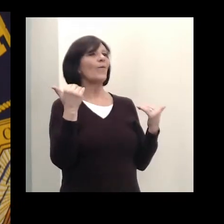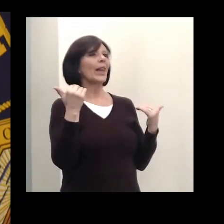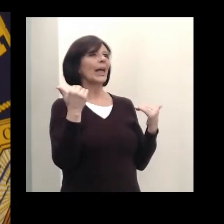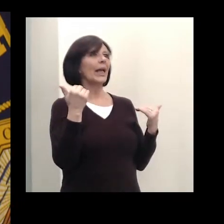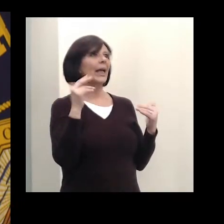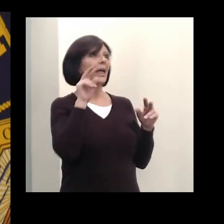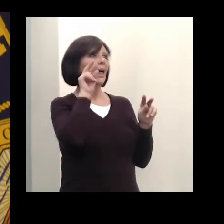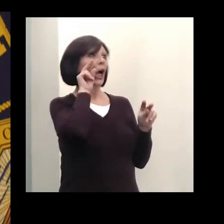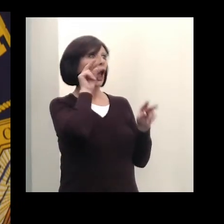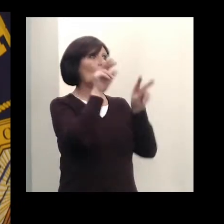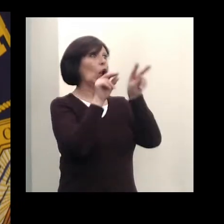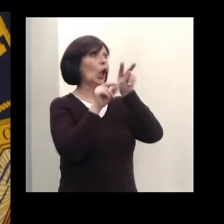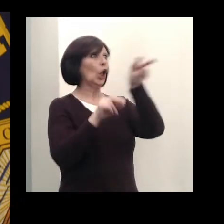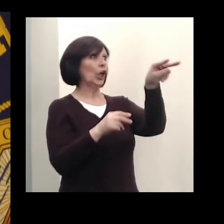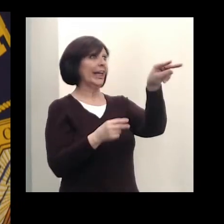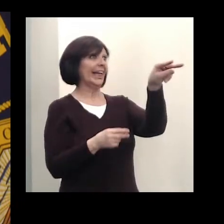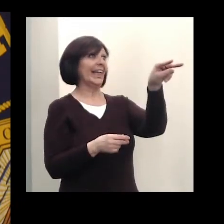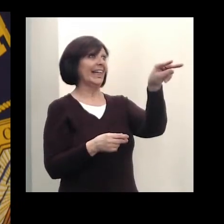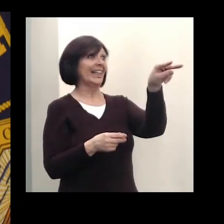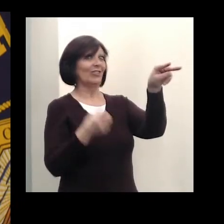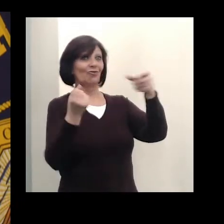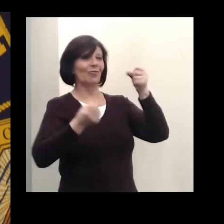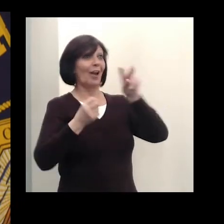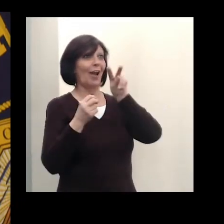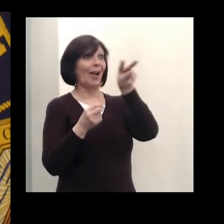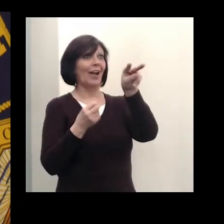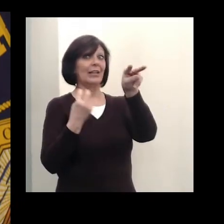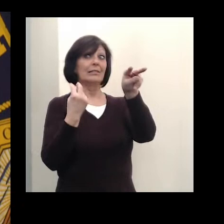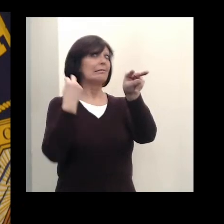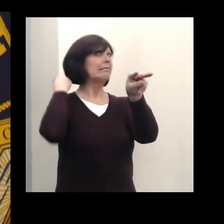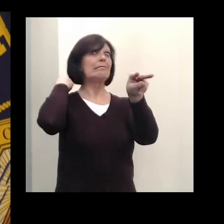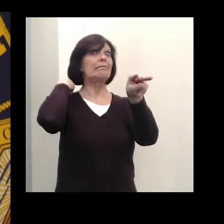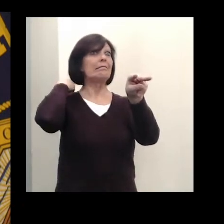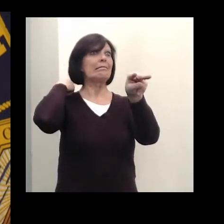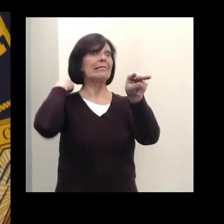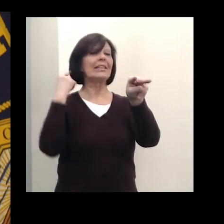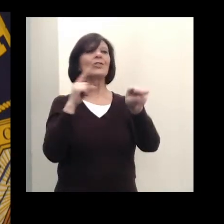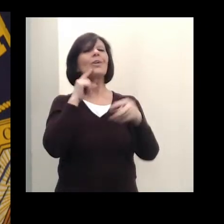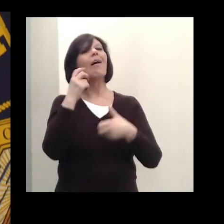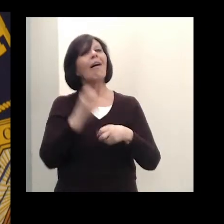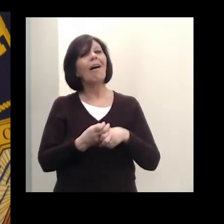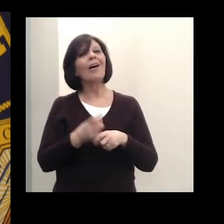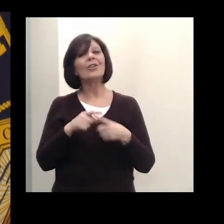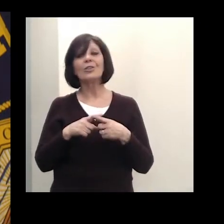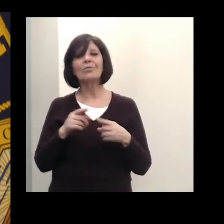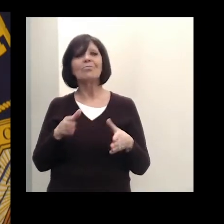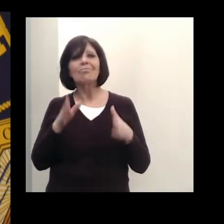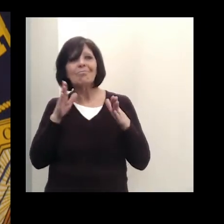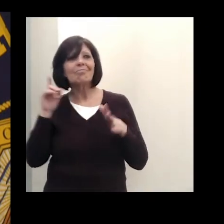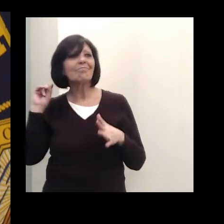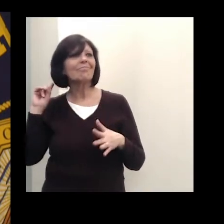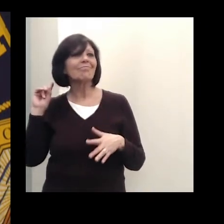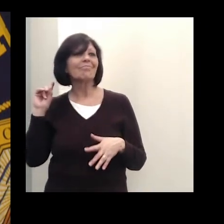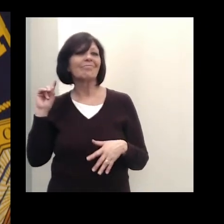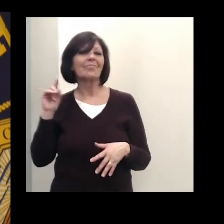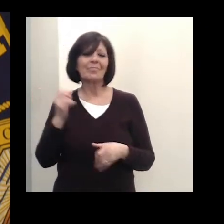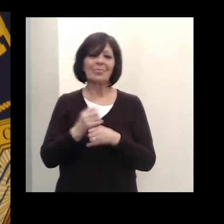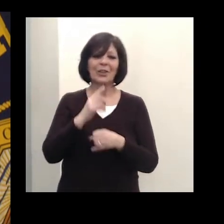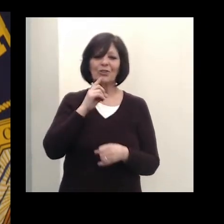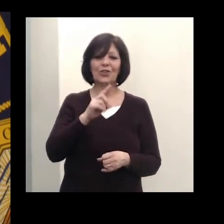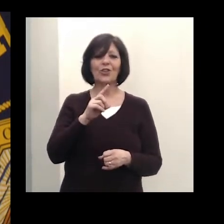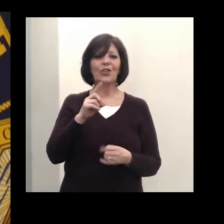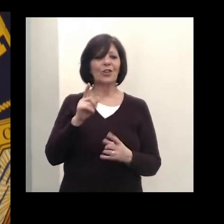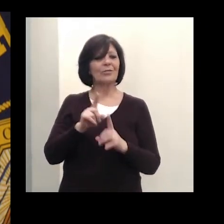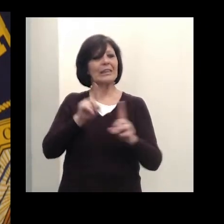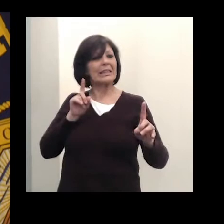forward, and so they don't have eyes in the back of their heads, and it's really difficult to monitor students on the bus, making sure that they're socially distanced